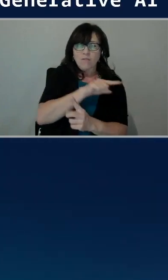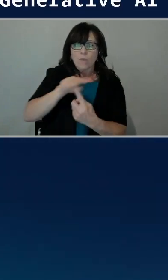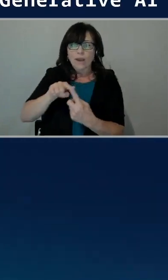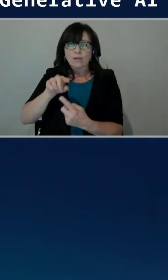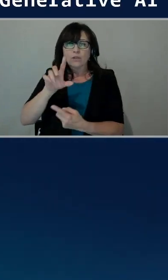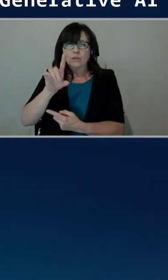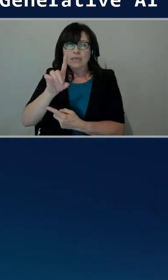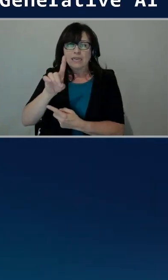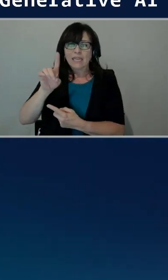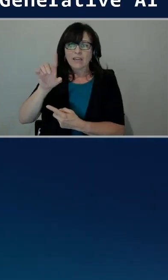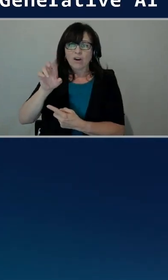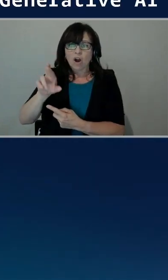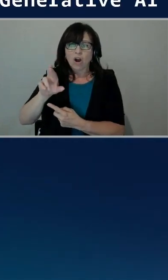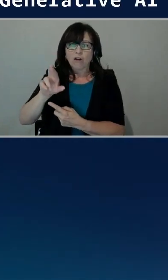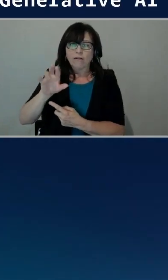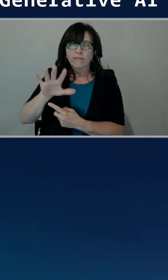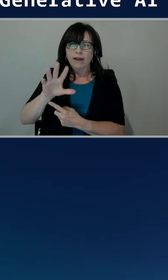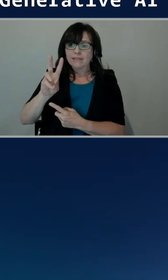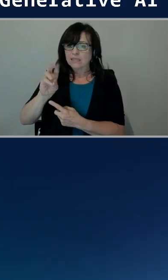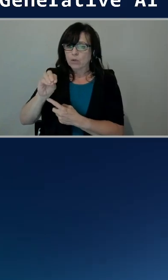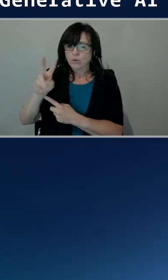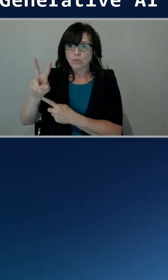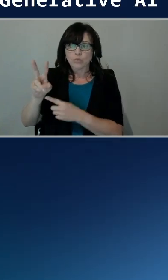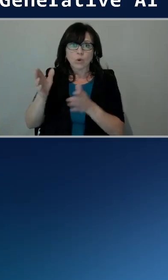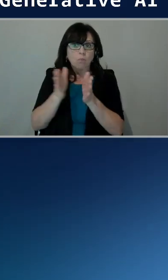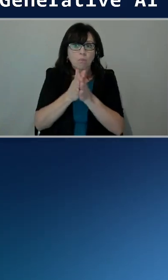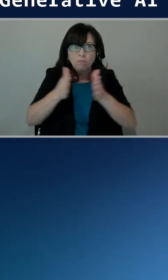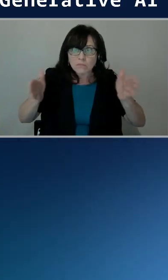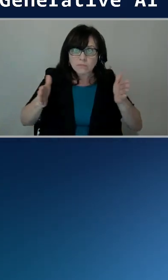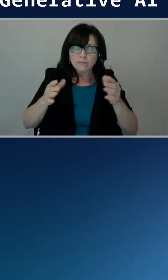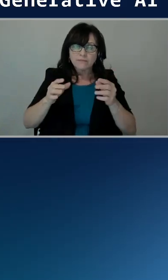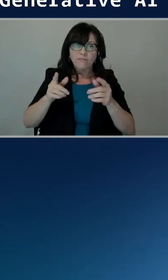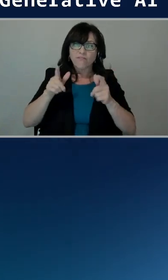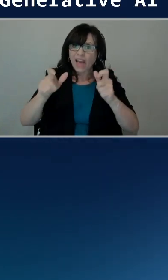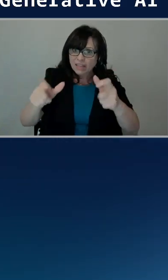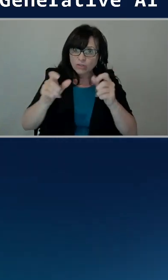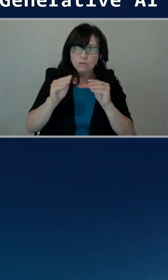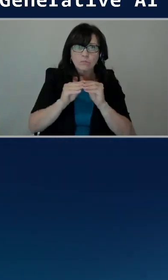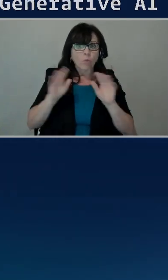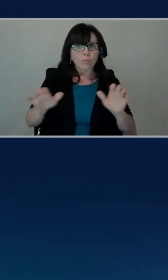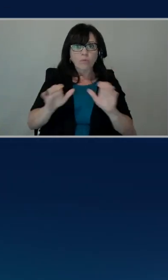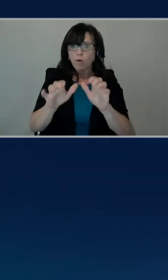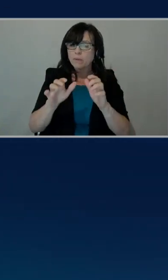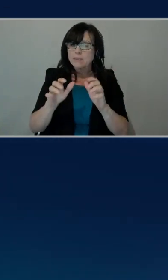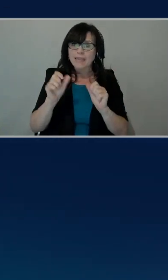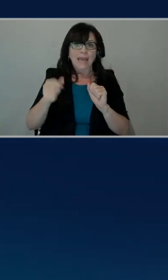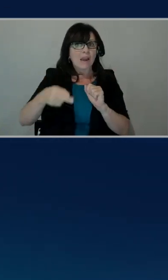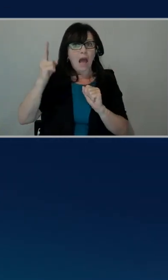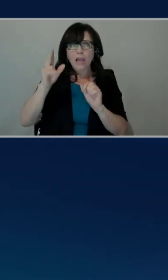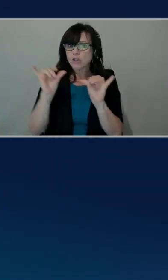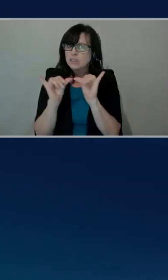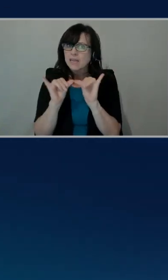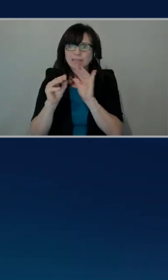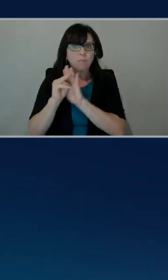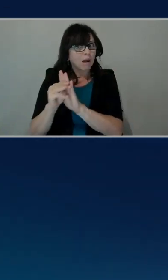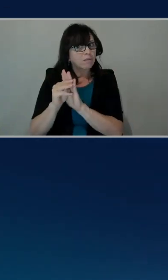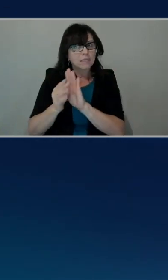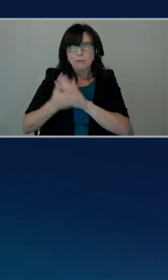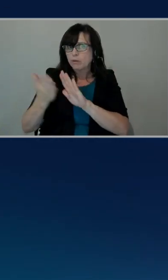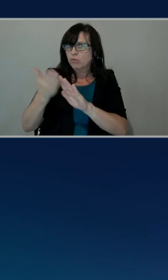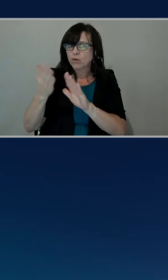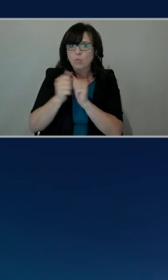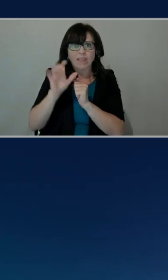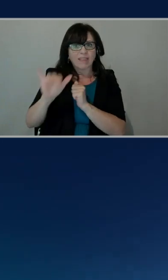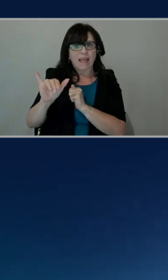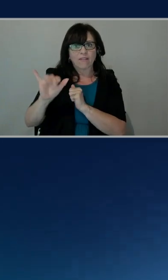faster, more performance. And that's going to enable us to run even higher sized models, right, on Graviton